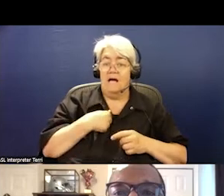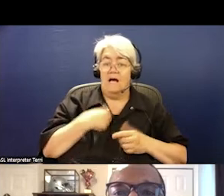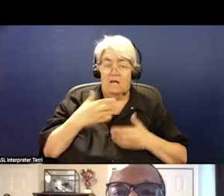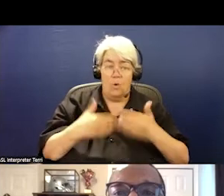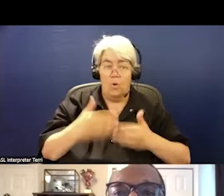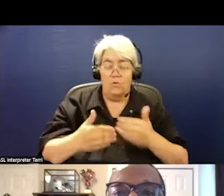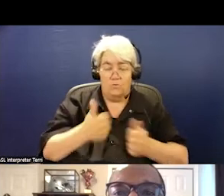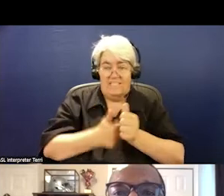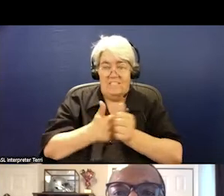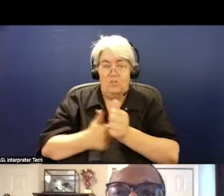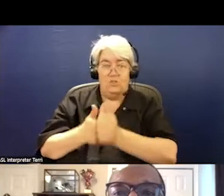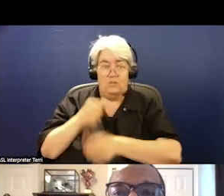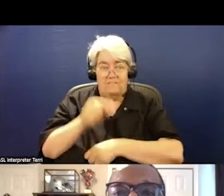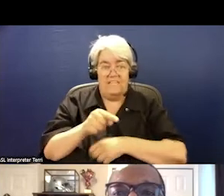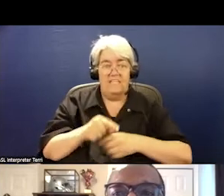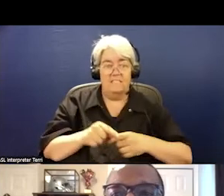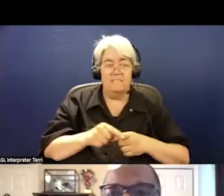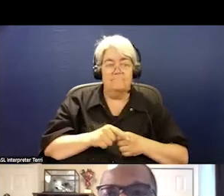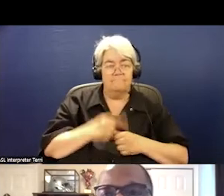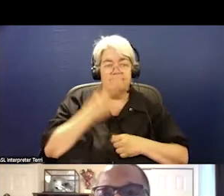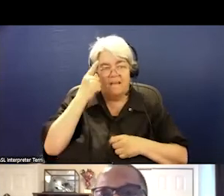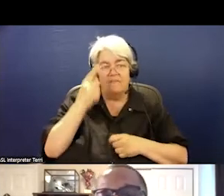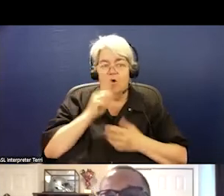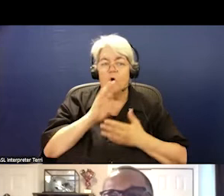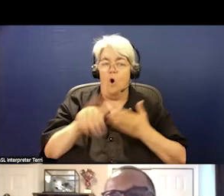like you, I thought all of the above